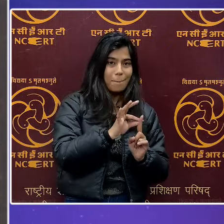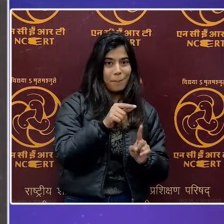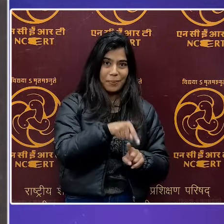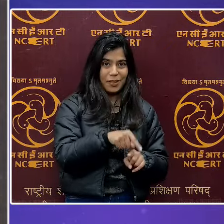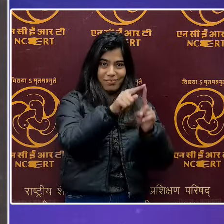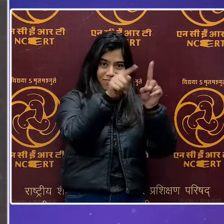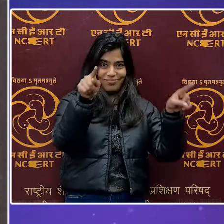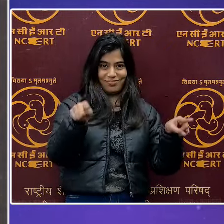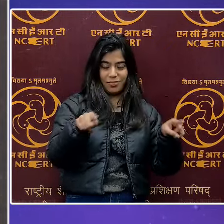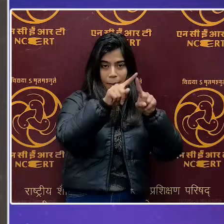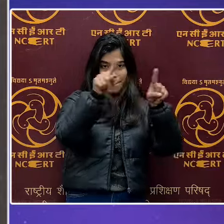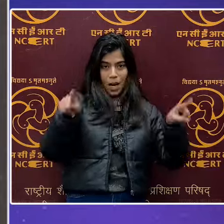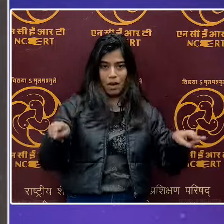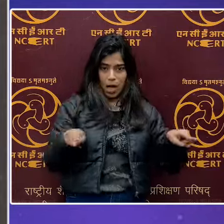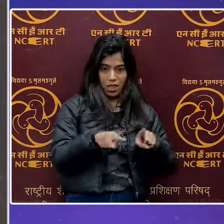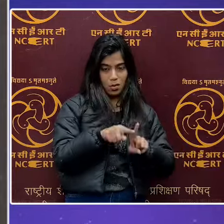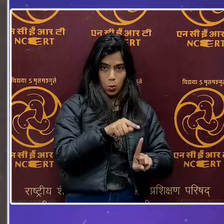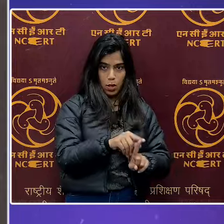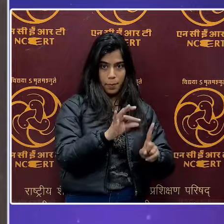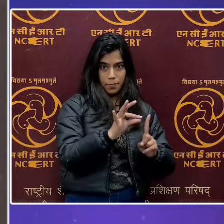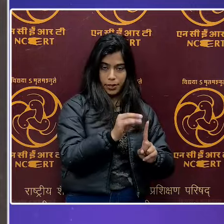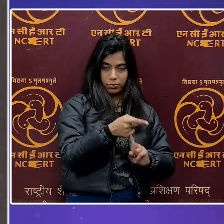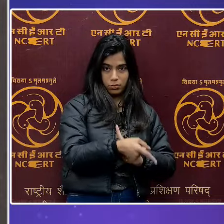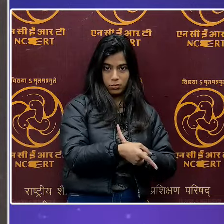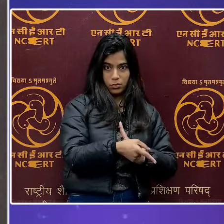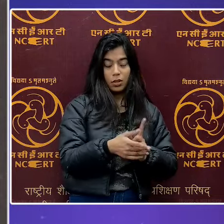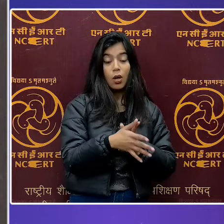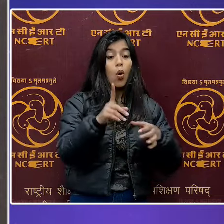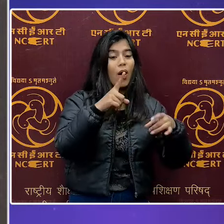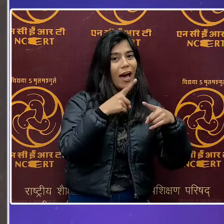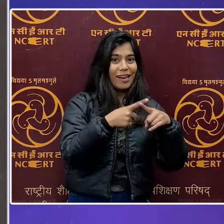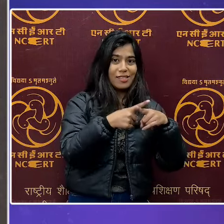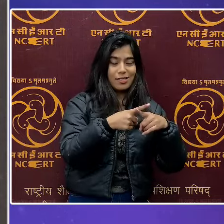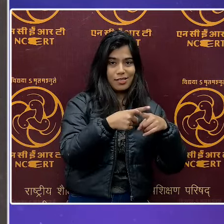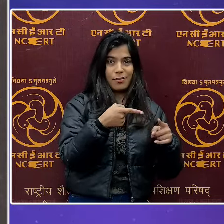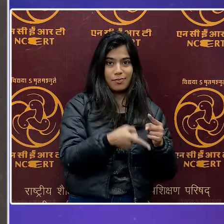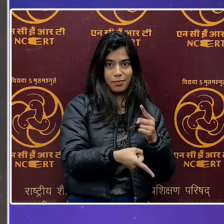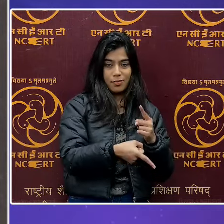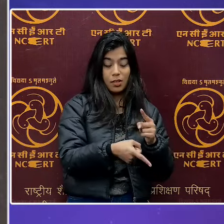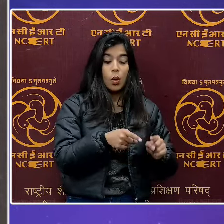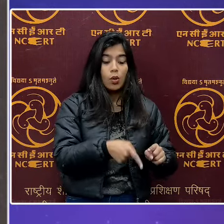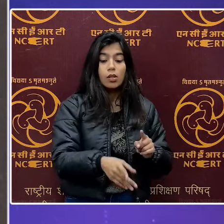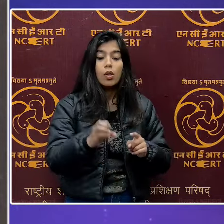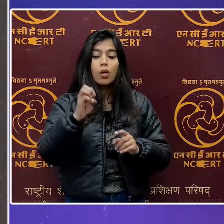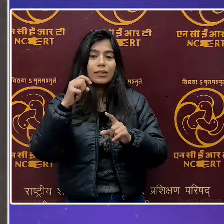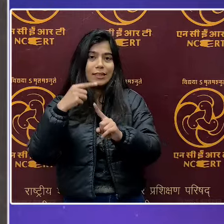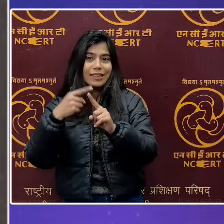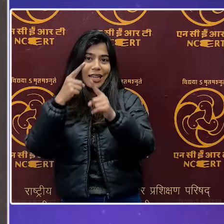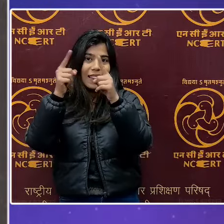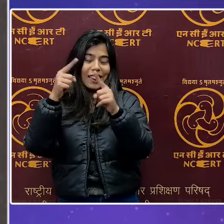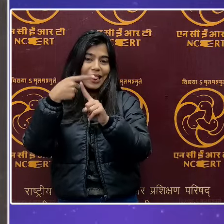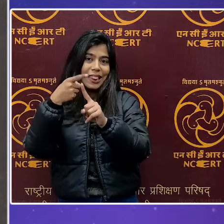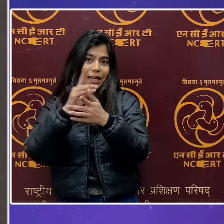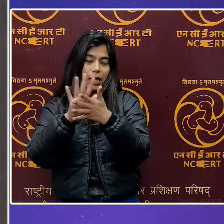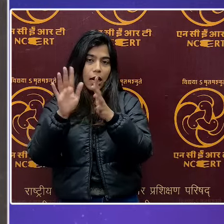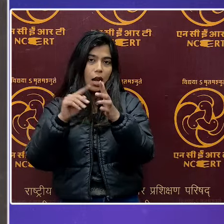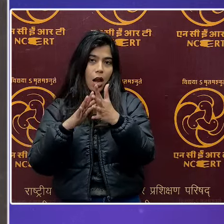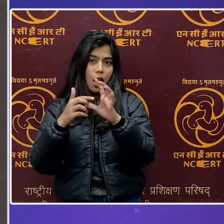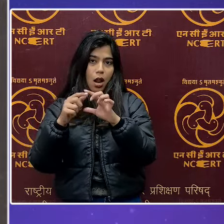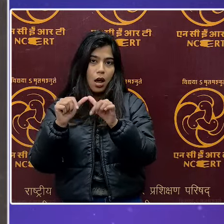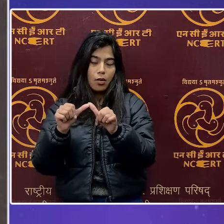perpendicular. Okay. On the x-axis, this angle is omega t, theta. So how much will